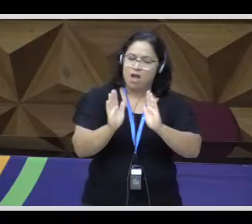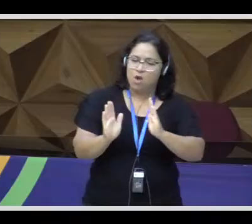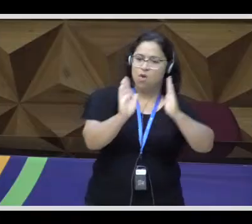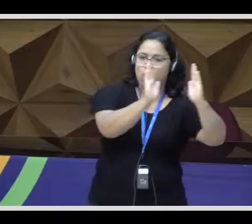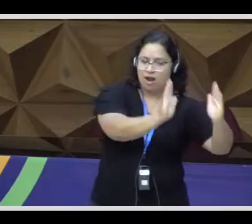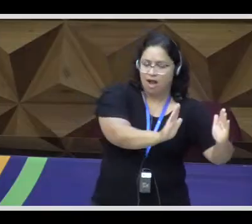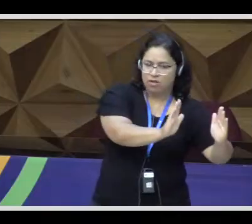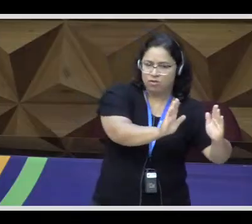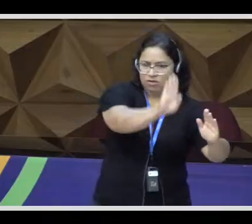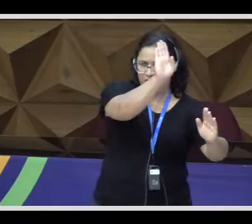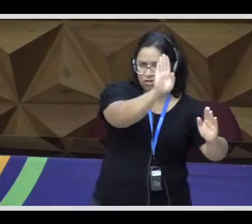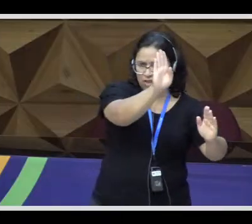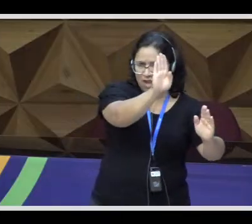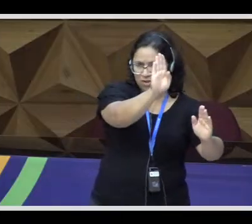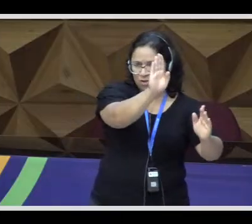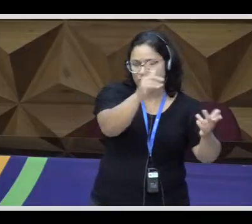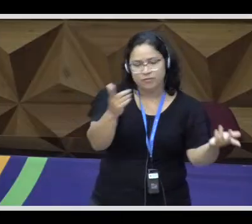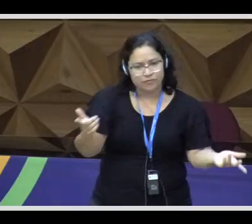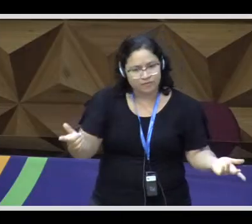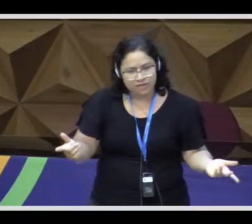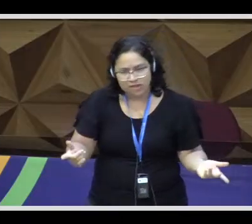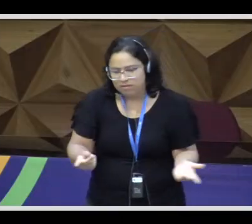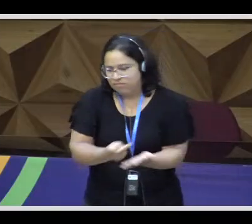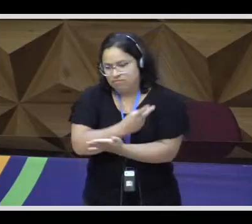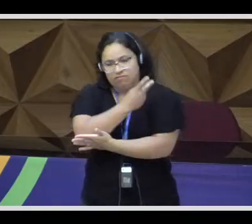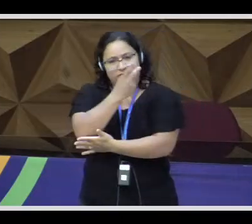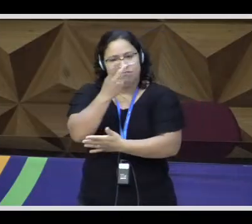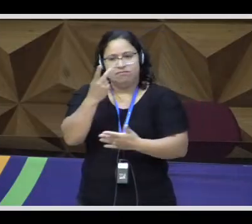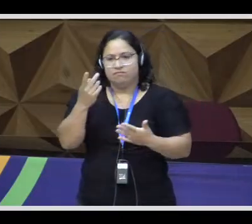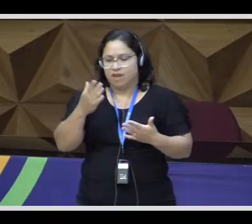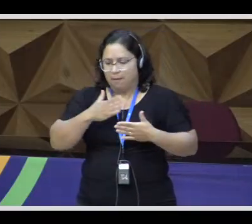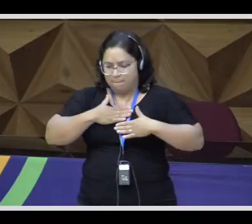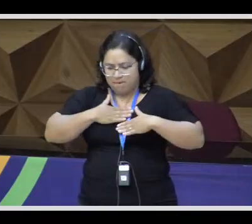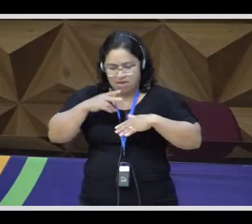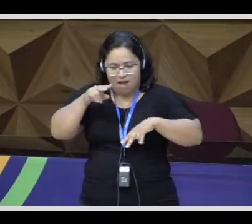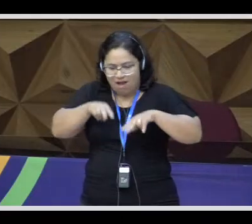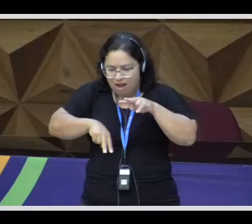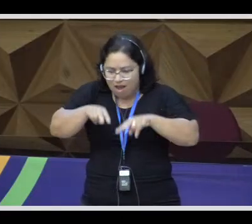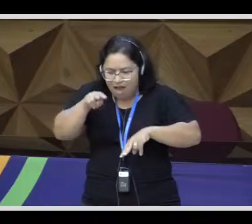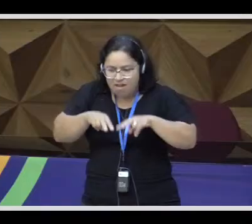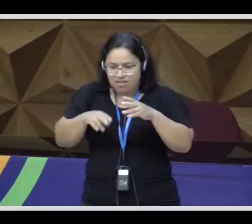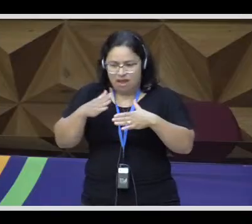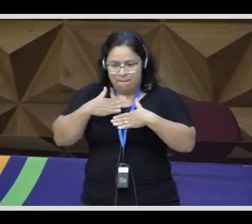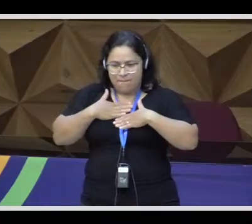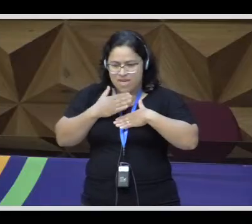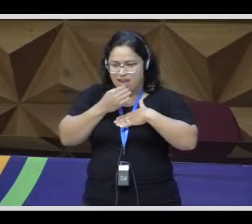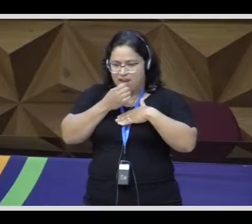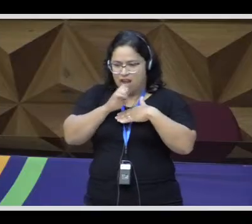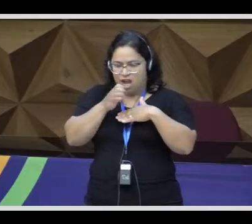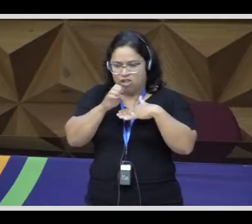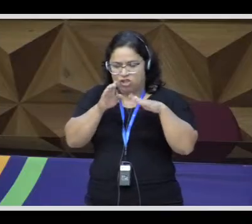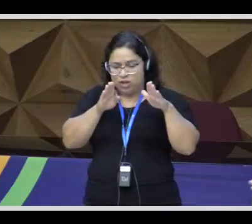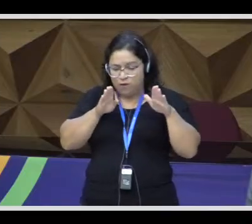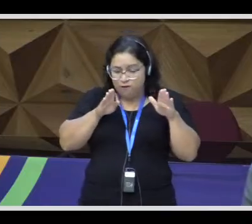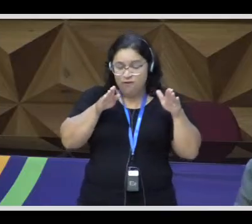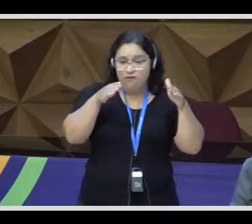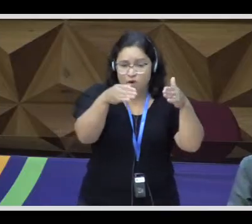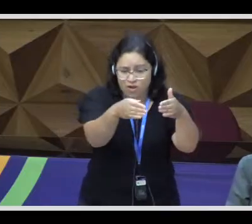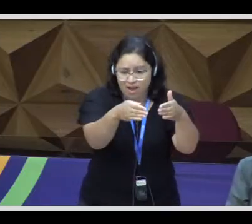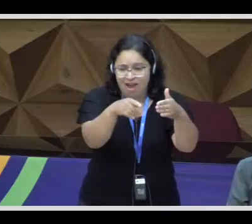it's inevitable that my analysis and my energy will be driven to make this side to